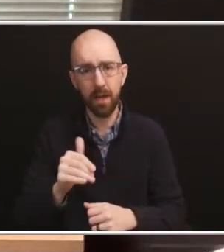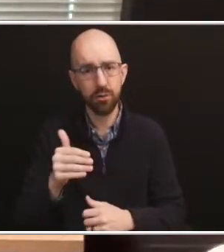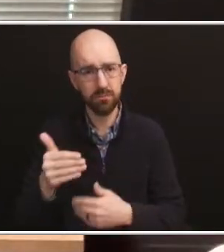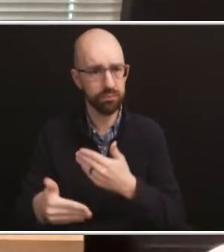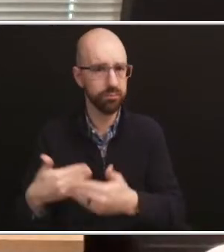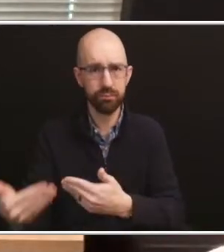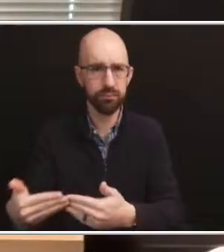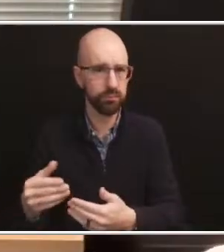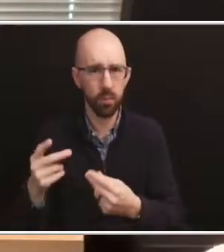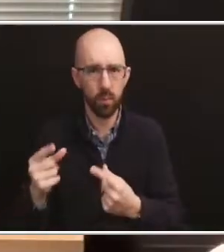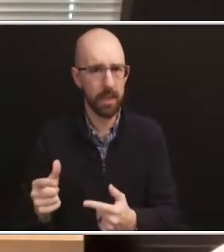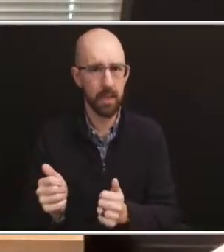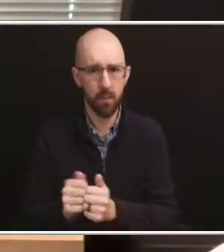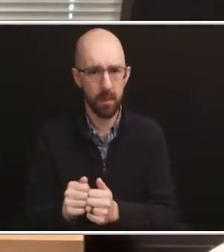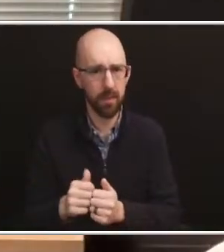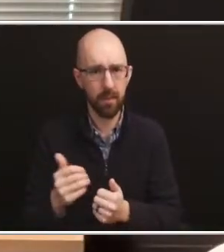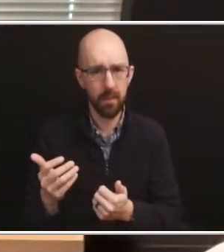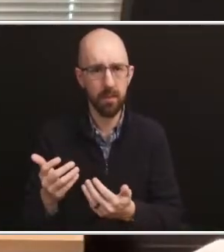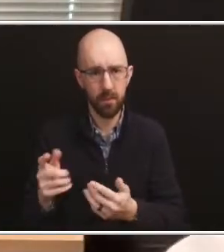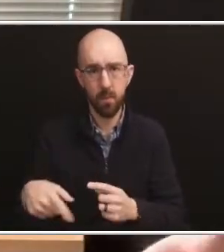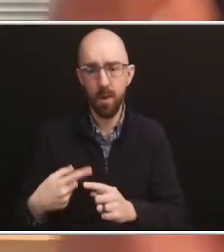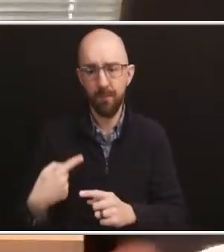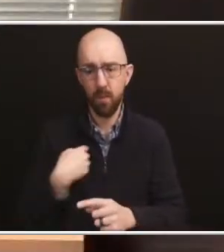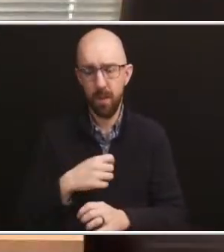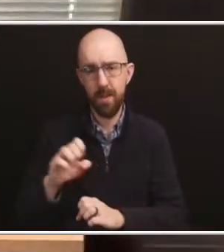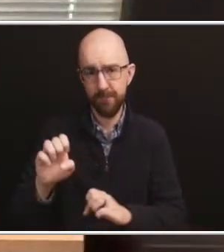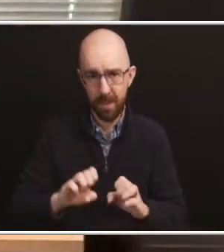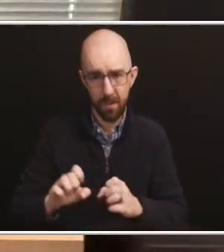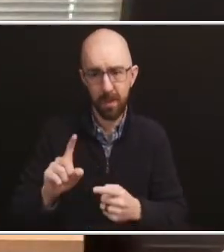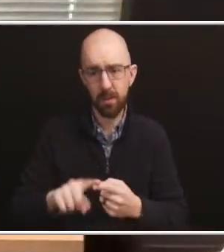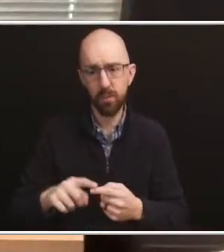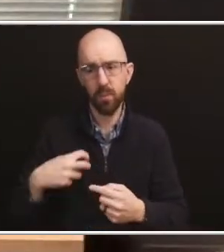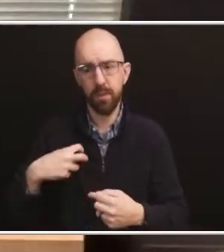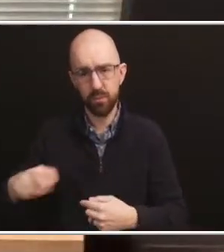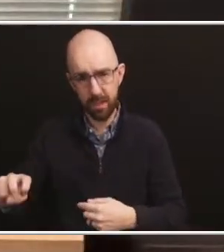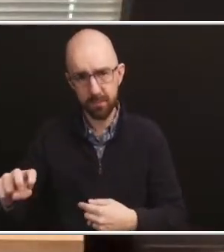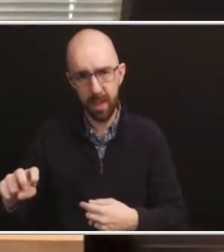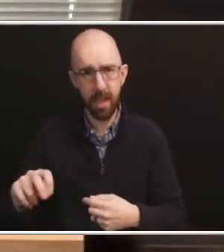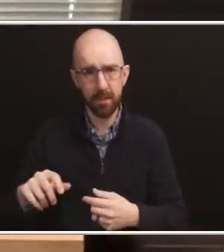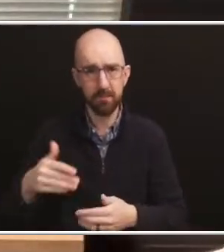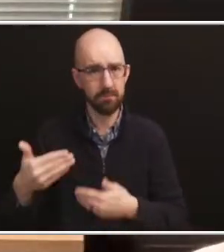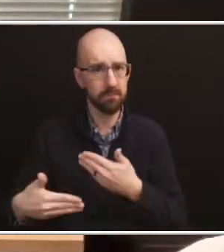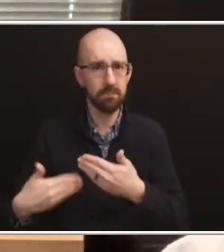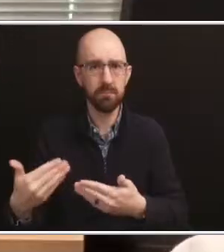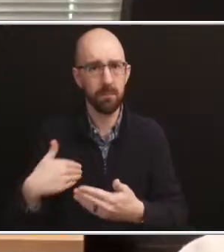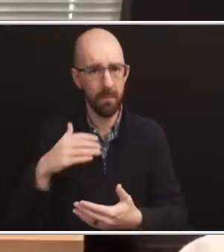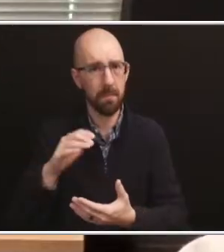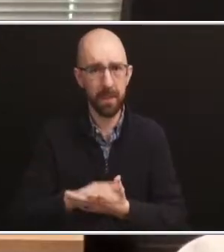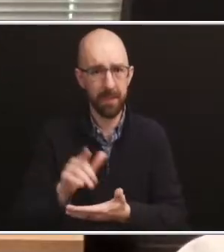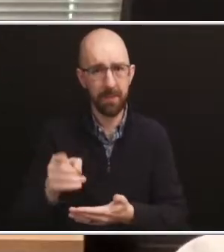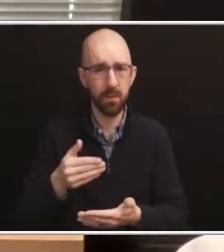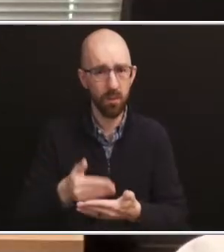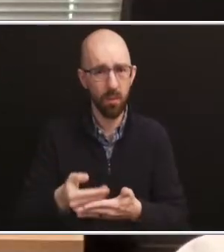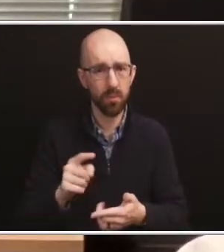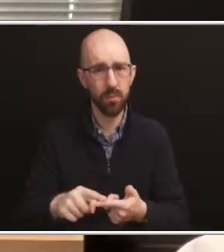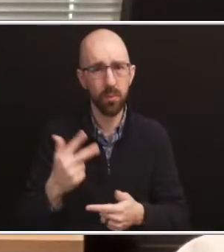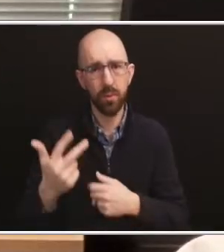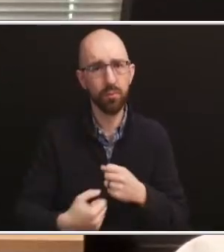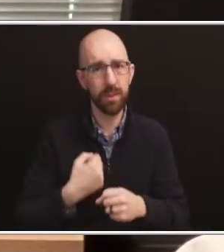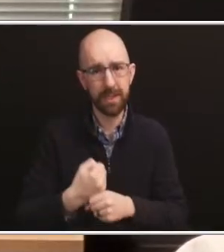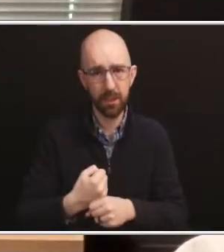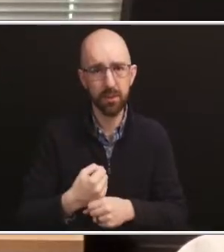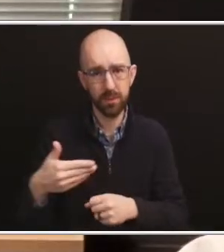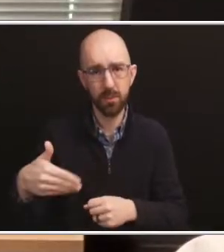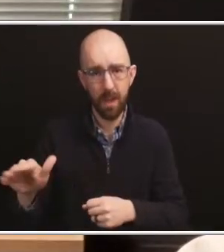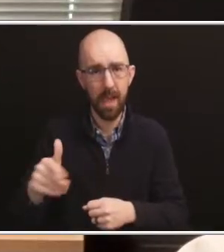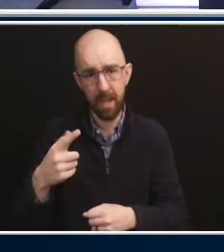quickly in terms of, you know, when we evaluated him to when we transplanted him. And I believe he's getting close to, you know, 3 years out, and he looks really,